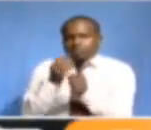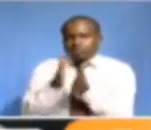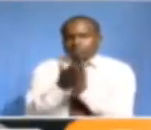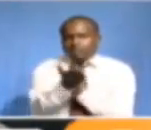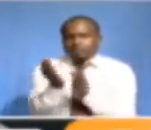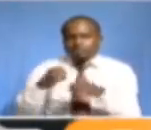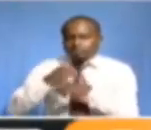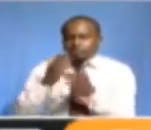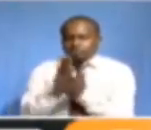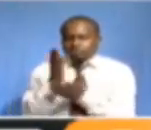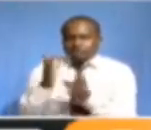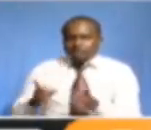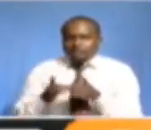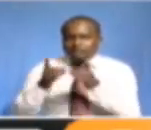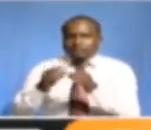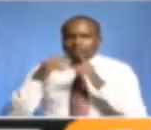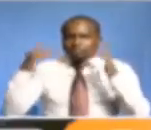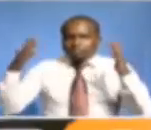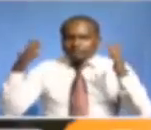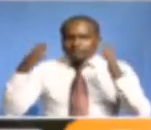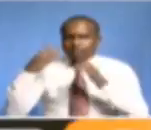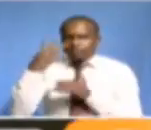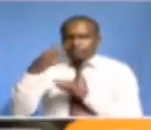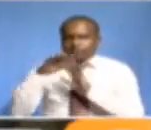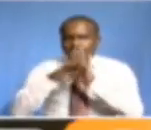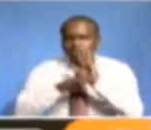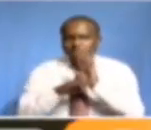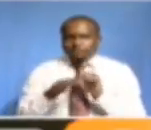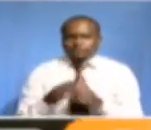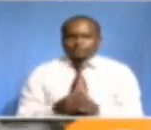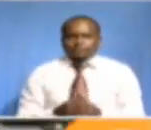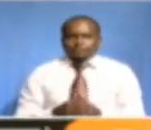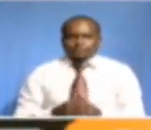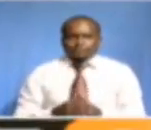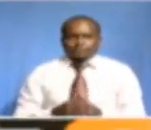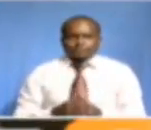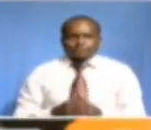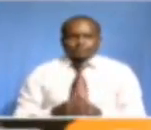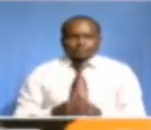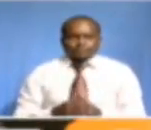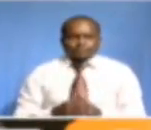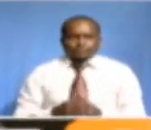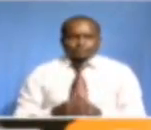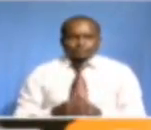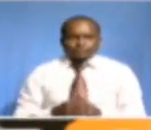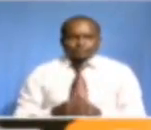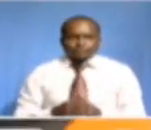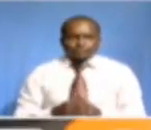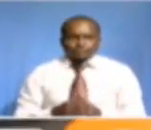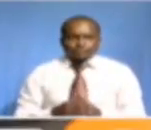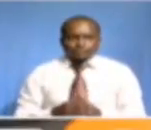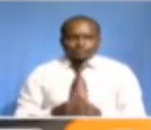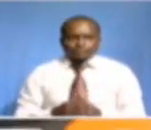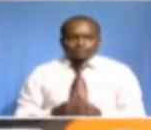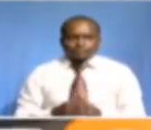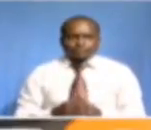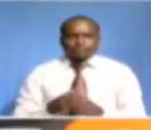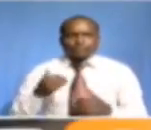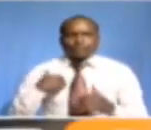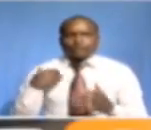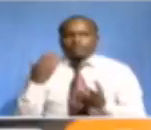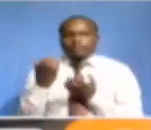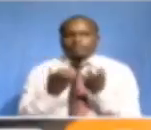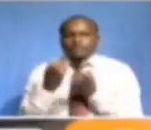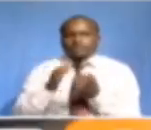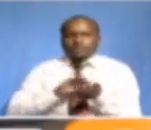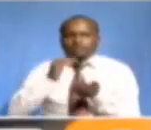delivery of its Big Four agenda. Another group, of course, the 1 million startups. SME support center. There's a Biashara fund that is there